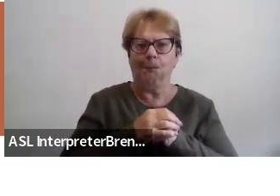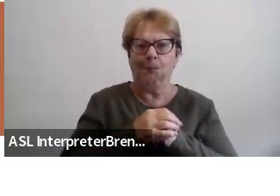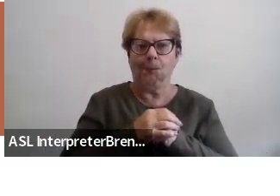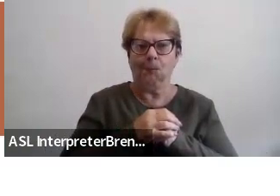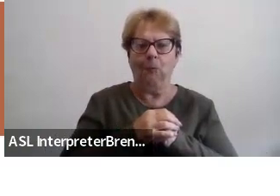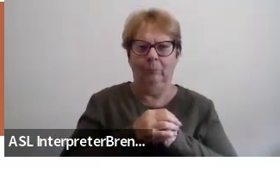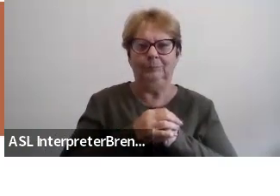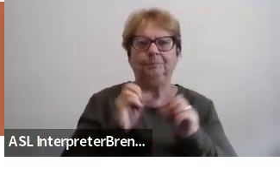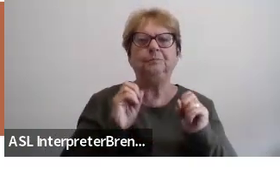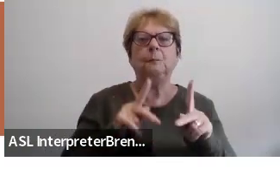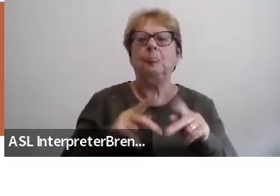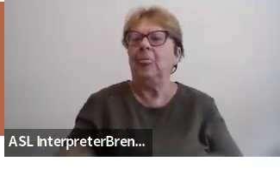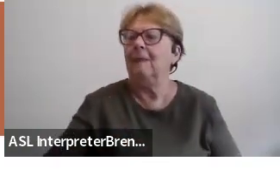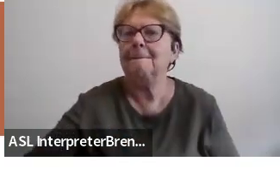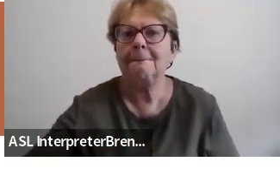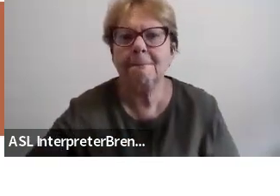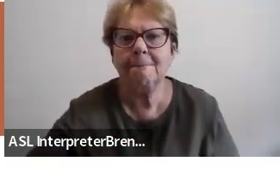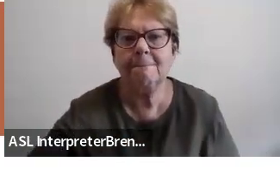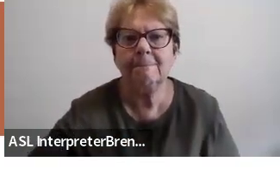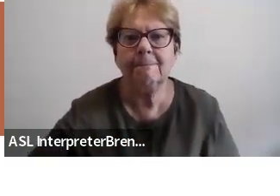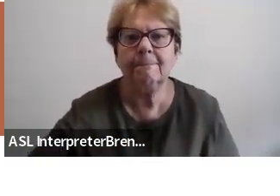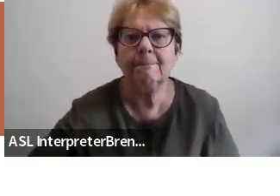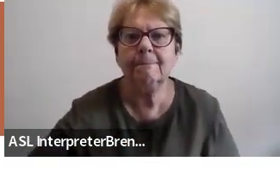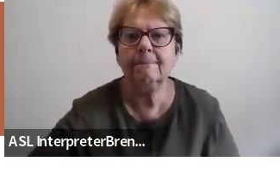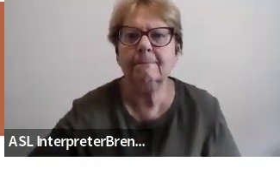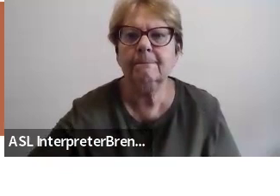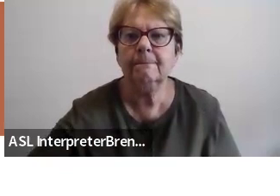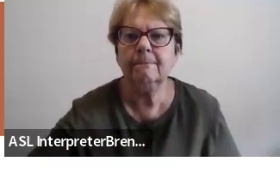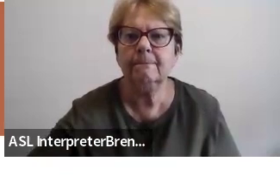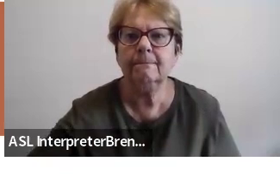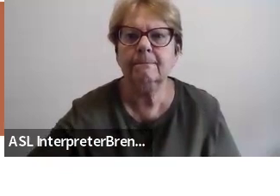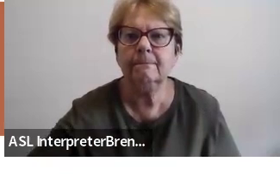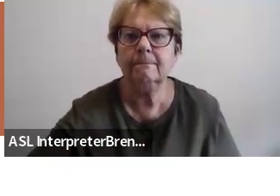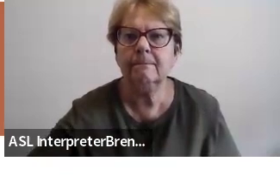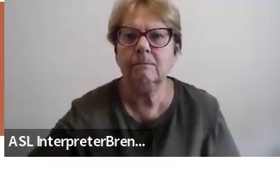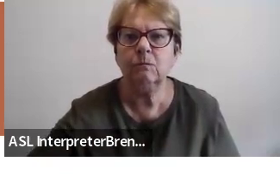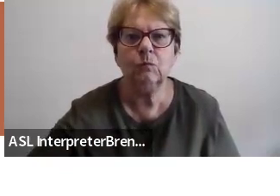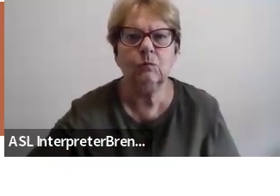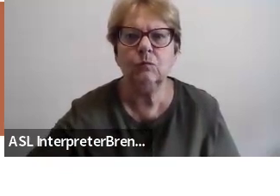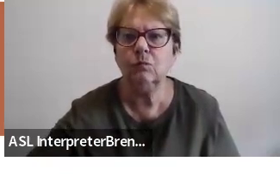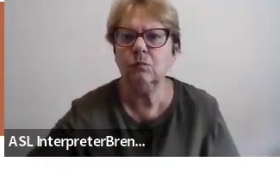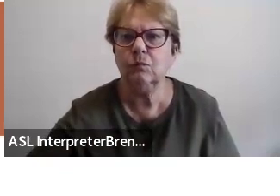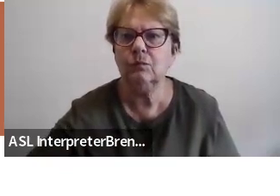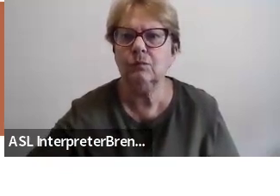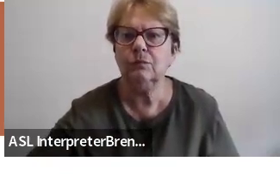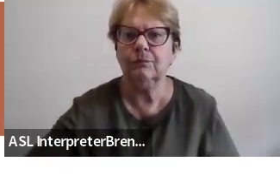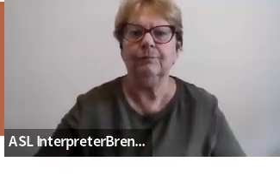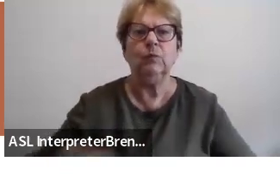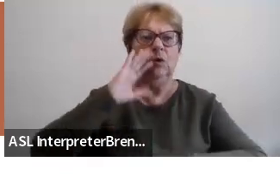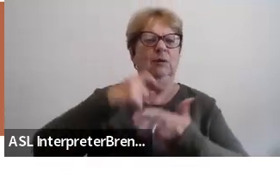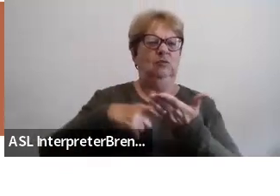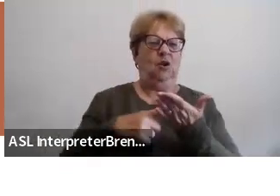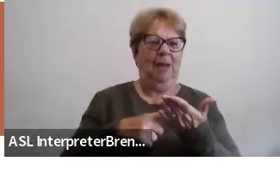There we go. We're going to talk about flu in general and how it changes, and that's why we're concerned with avian flu. And